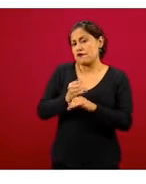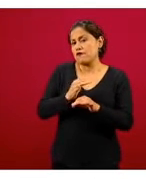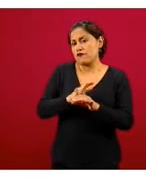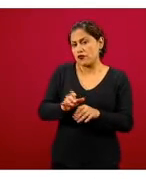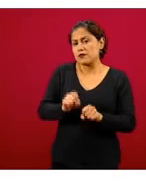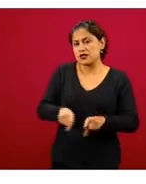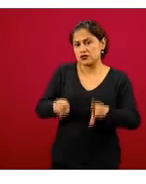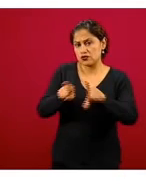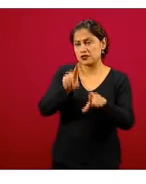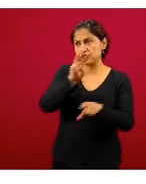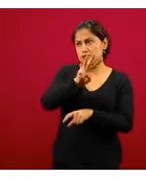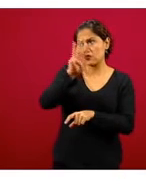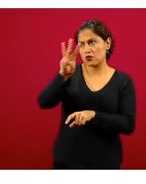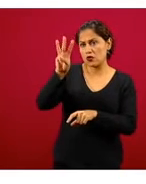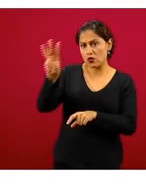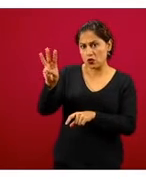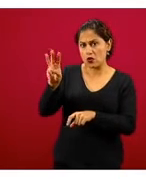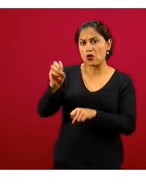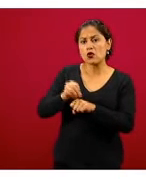attention to you.